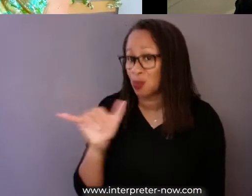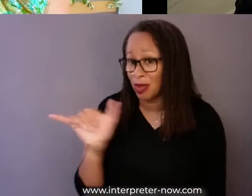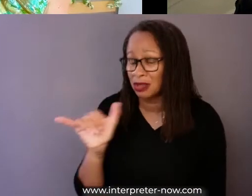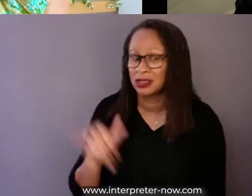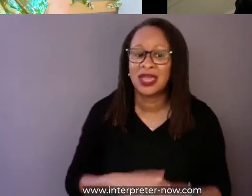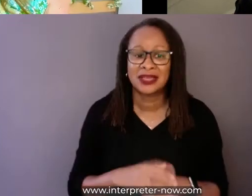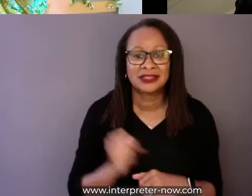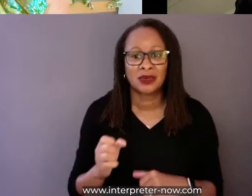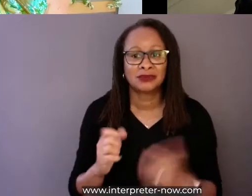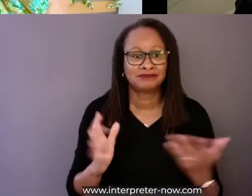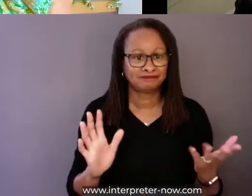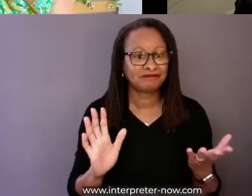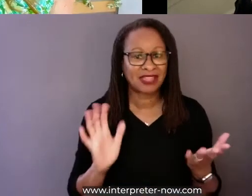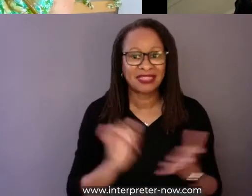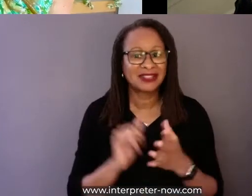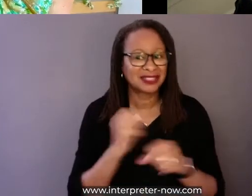data there yet.